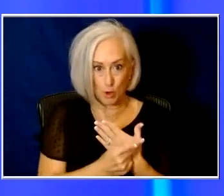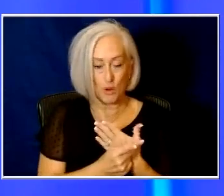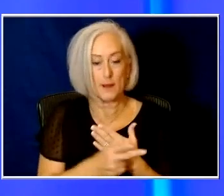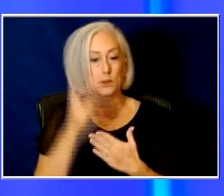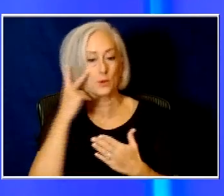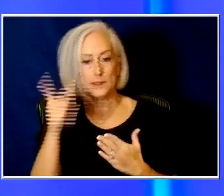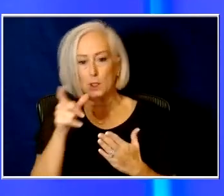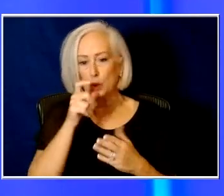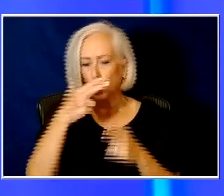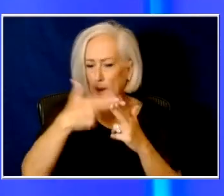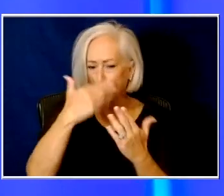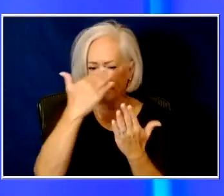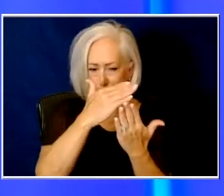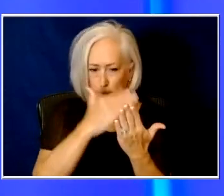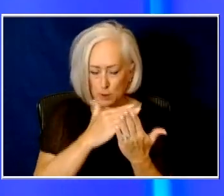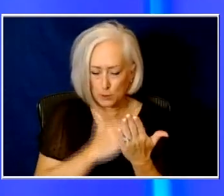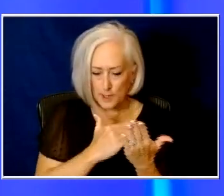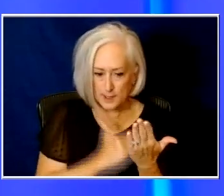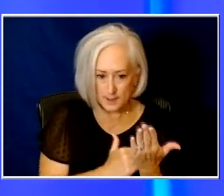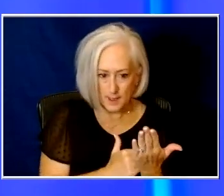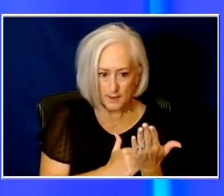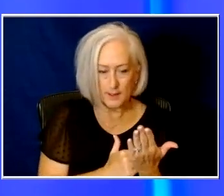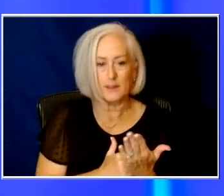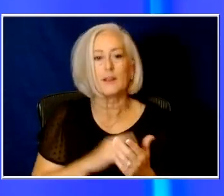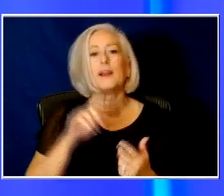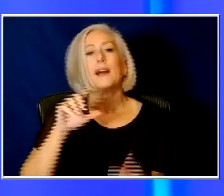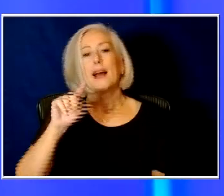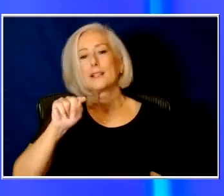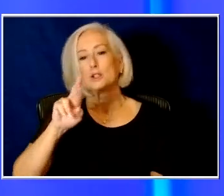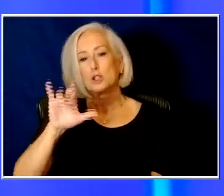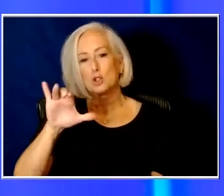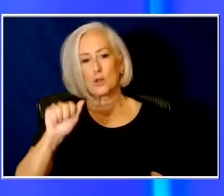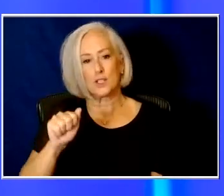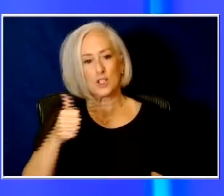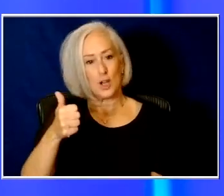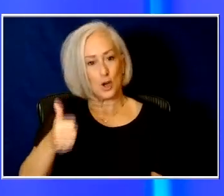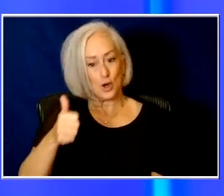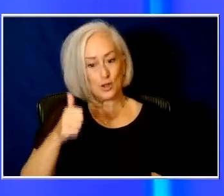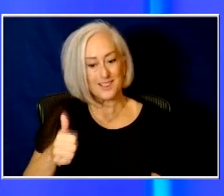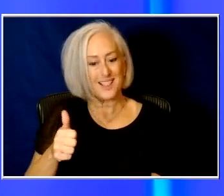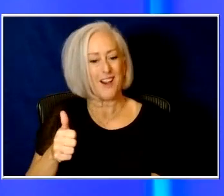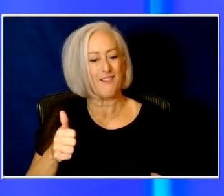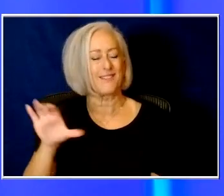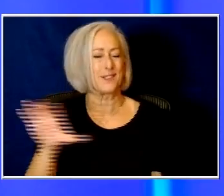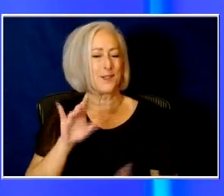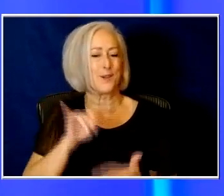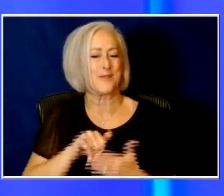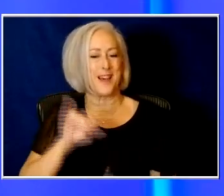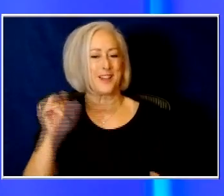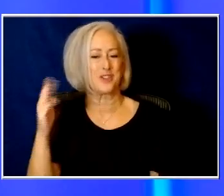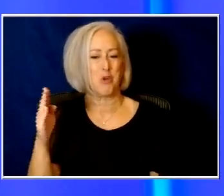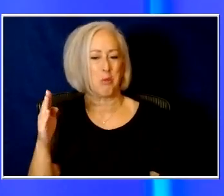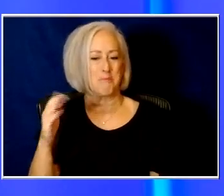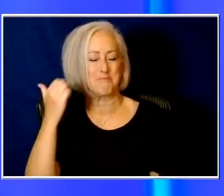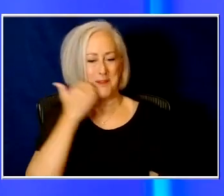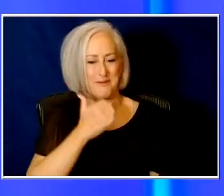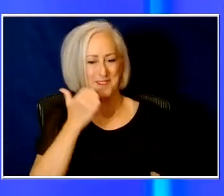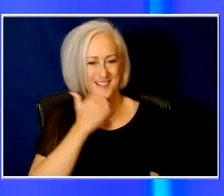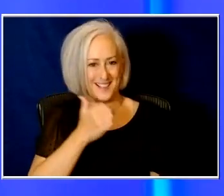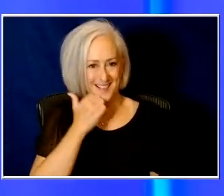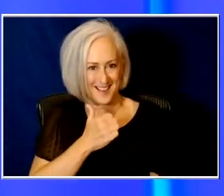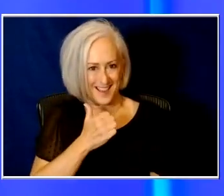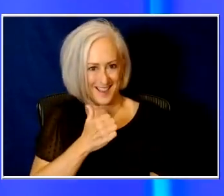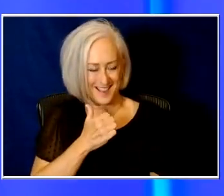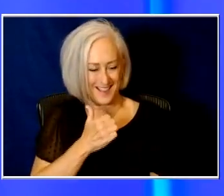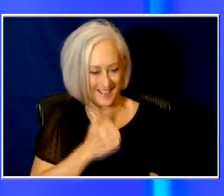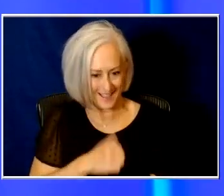lead transplant coordinator in the BMT program, they do this all the time, every day. And the latest statistics, there are more than